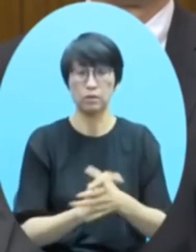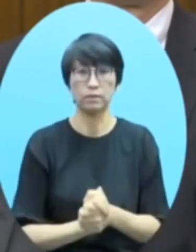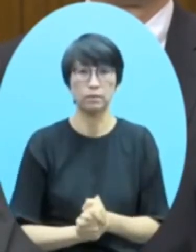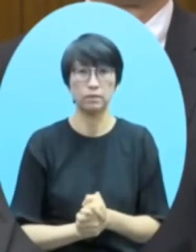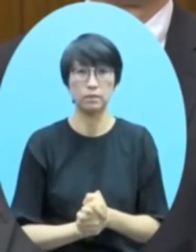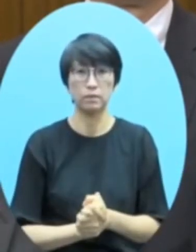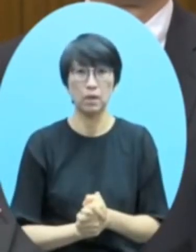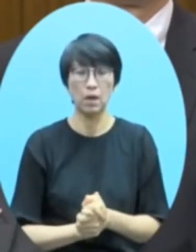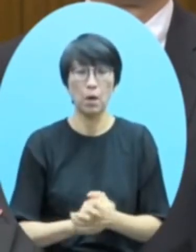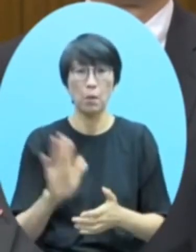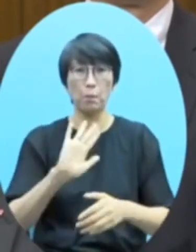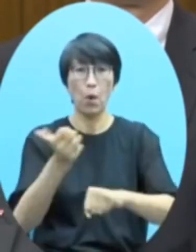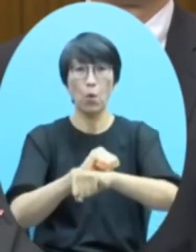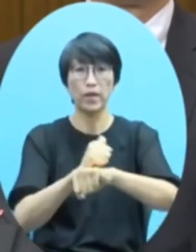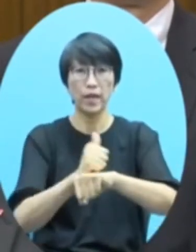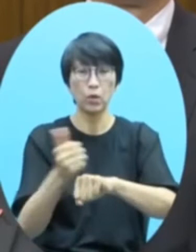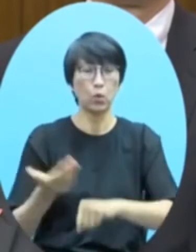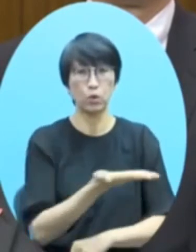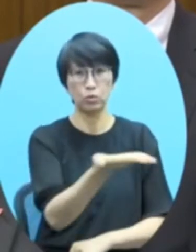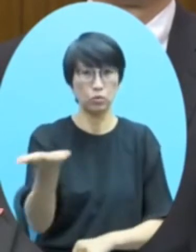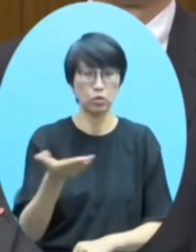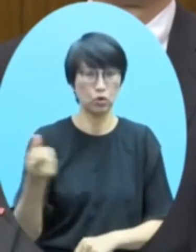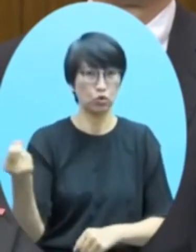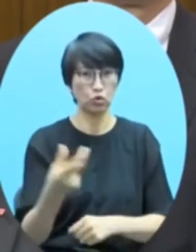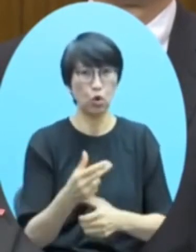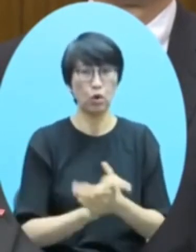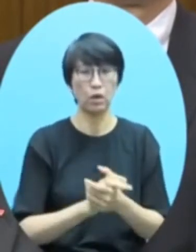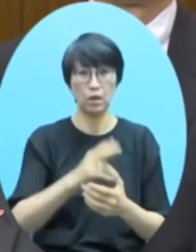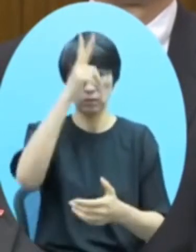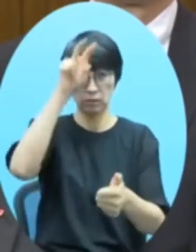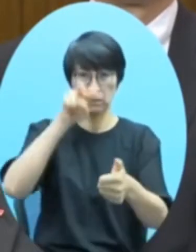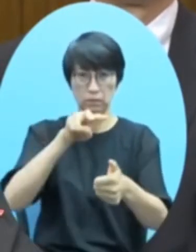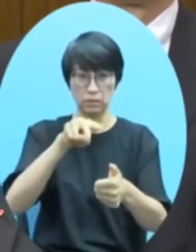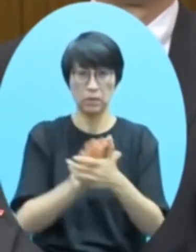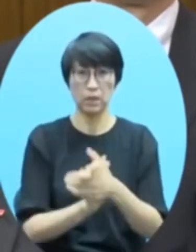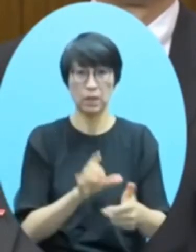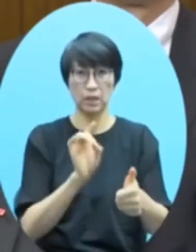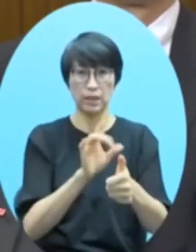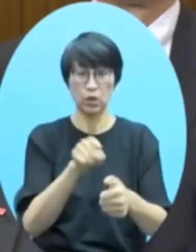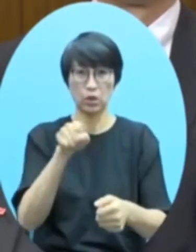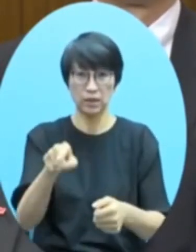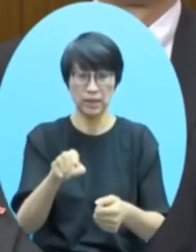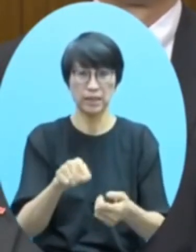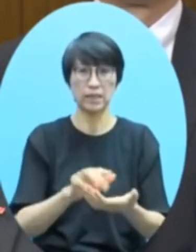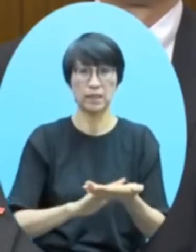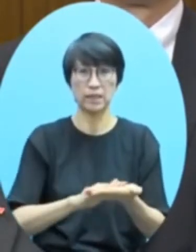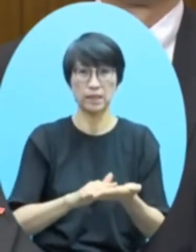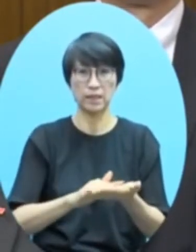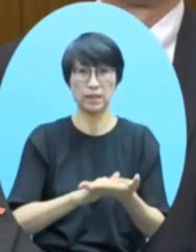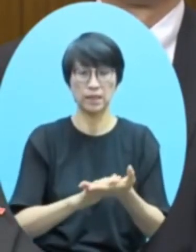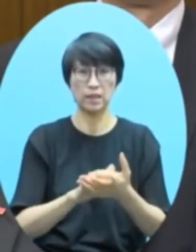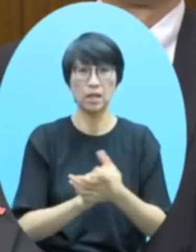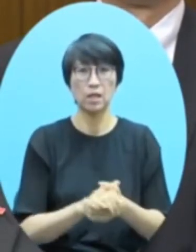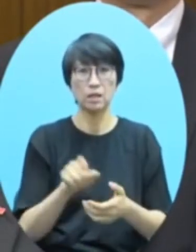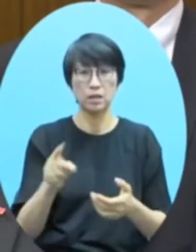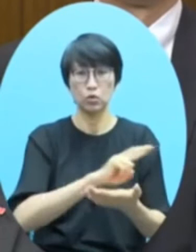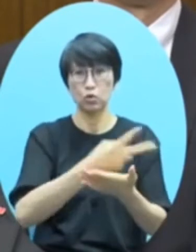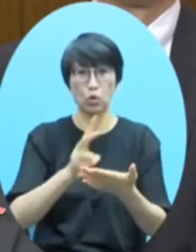no room for us to politically trigger the exercise to amend the